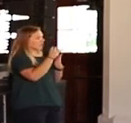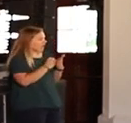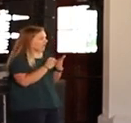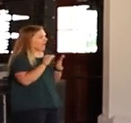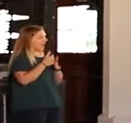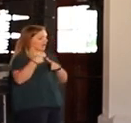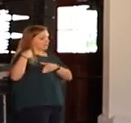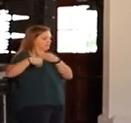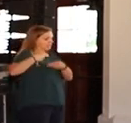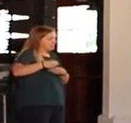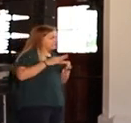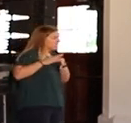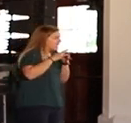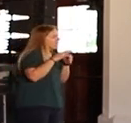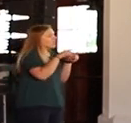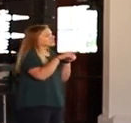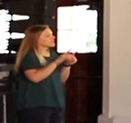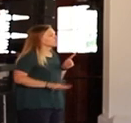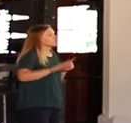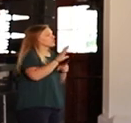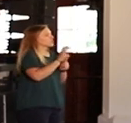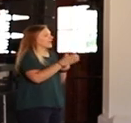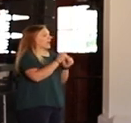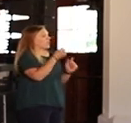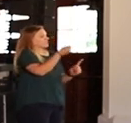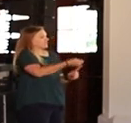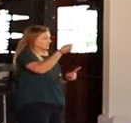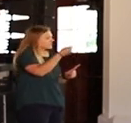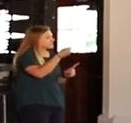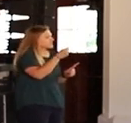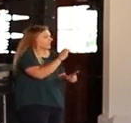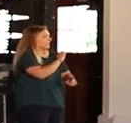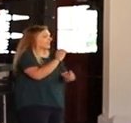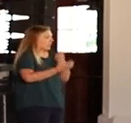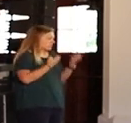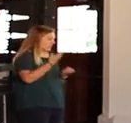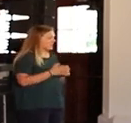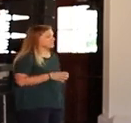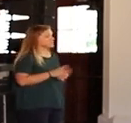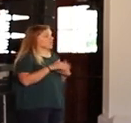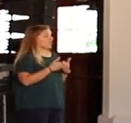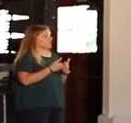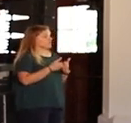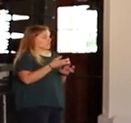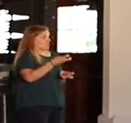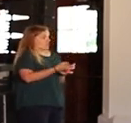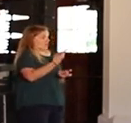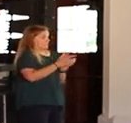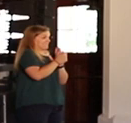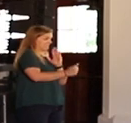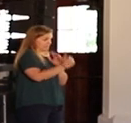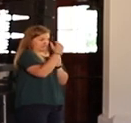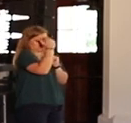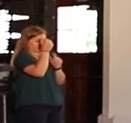through time and across cultures, and the emotional impact that it generates. Connect all of these hard-won skills, knowledge,